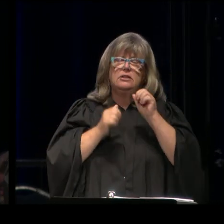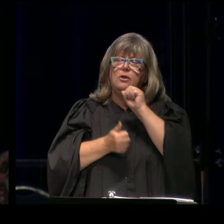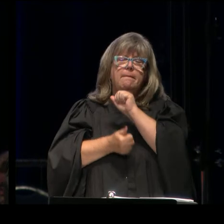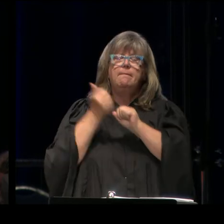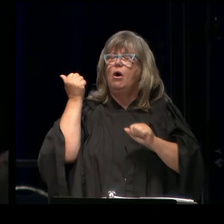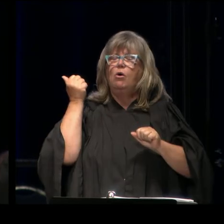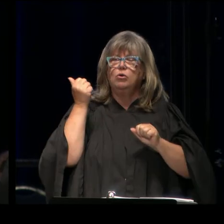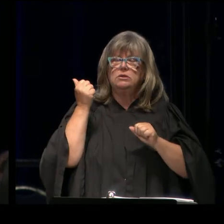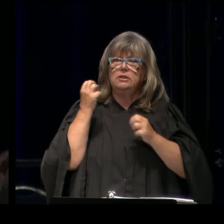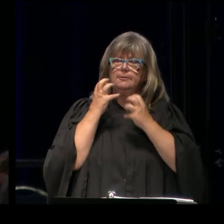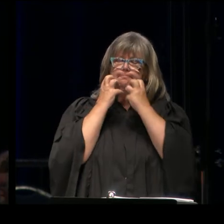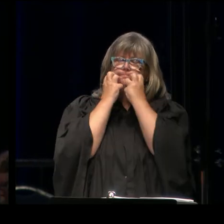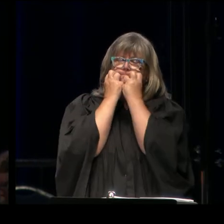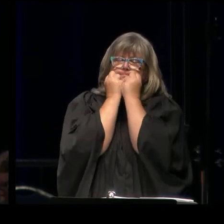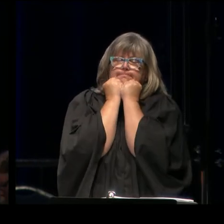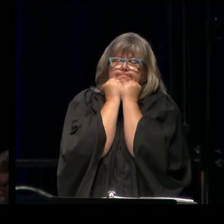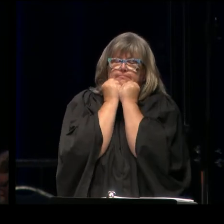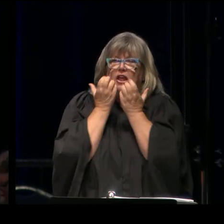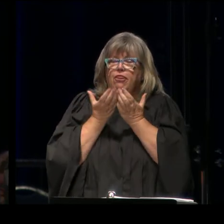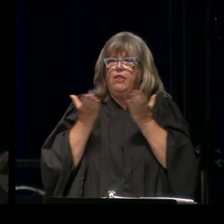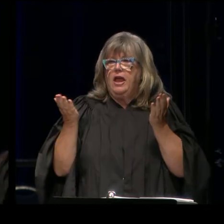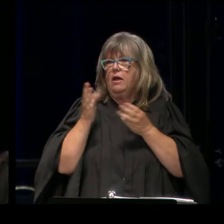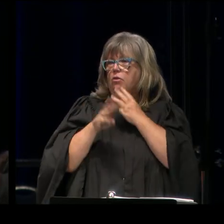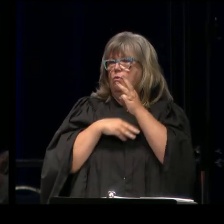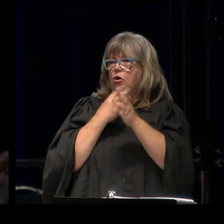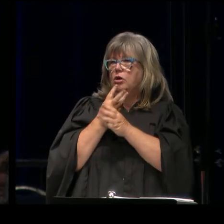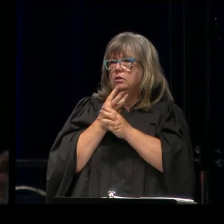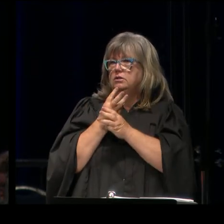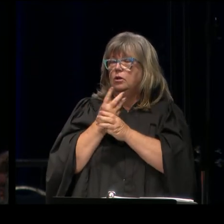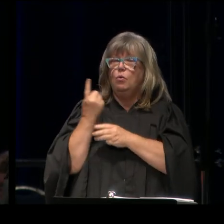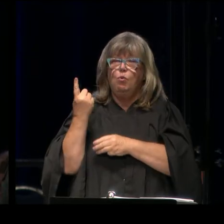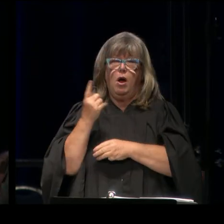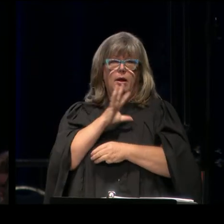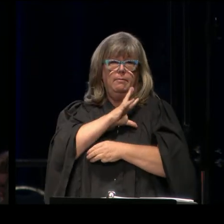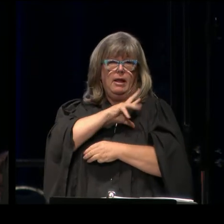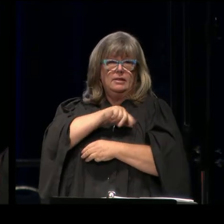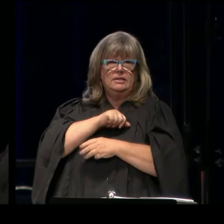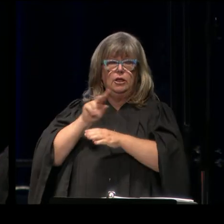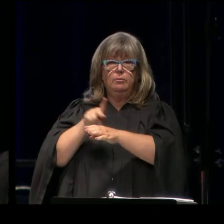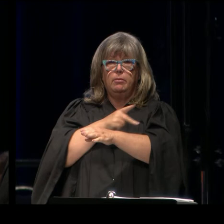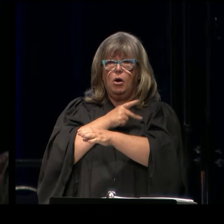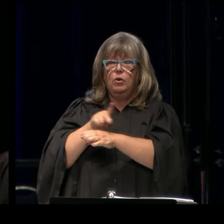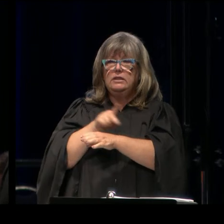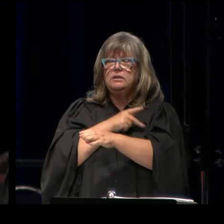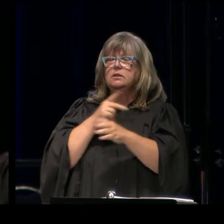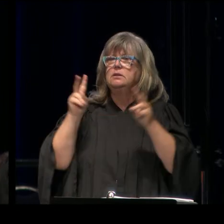the universe. Our Palestinian poet Mahmoud Darwish said,